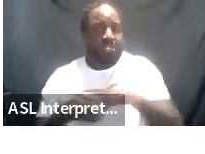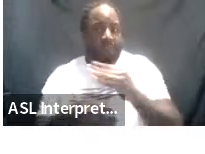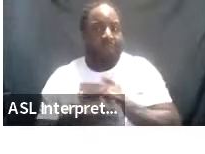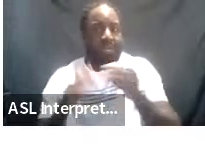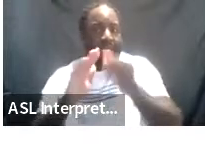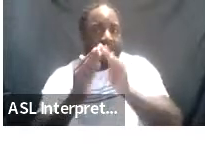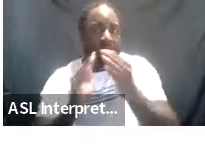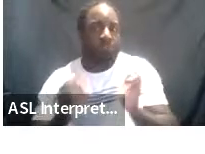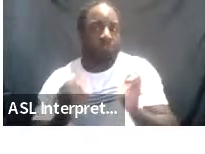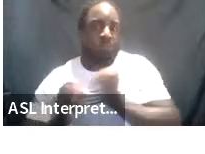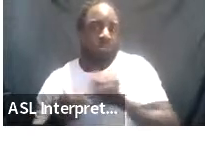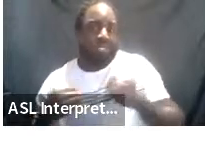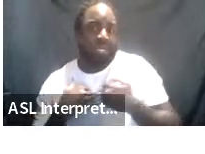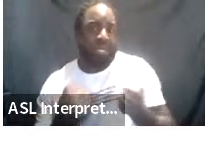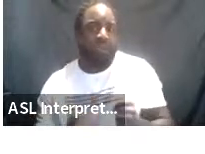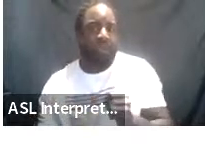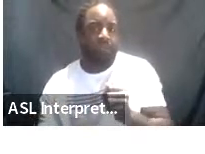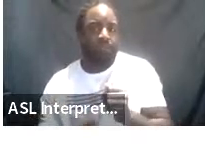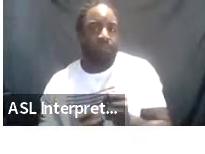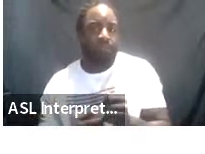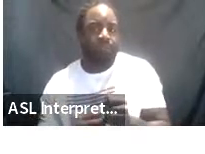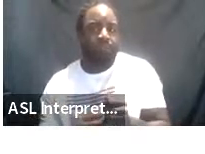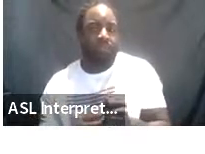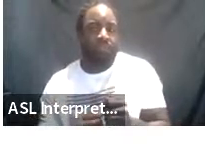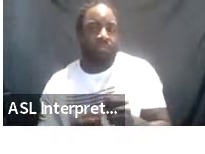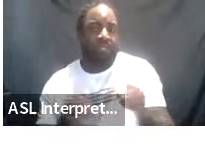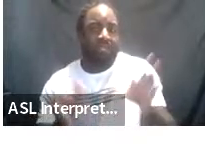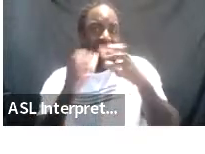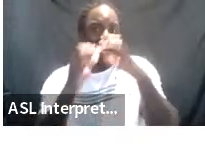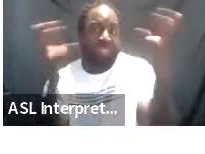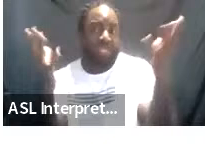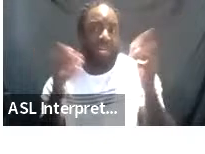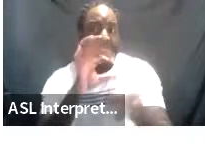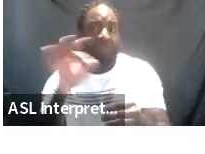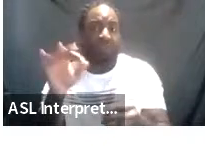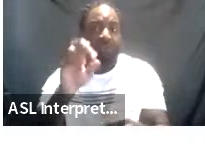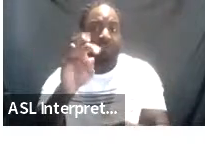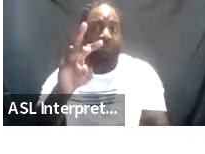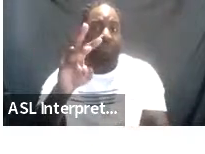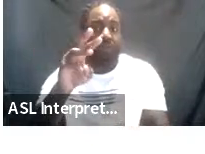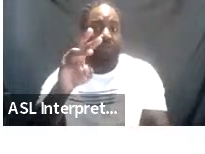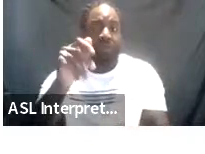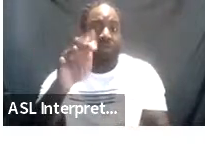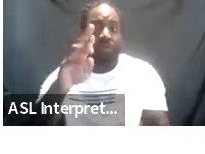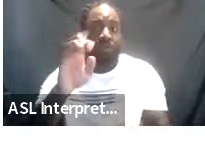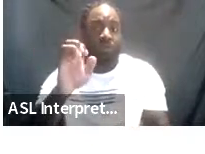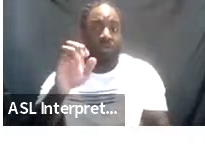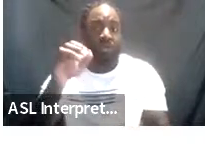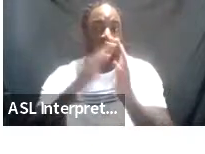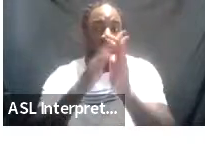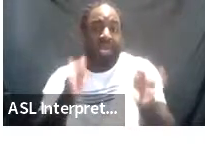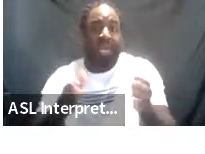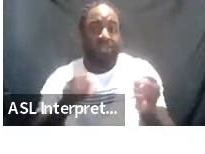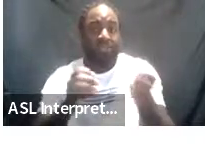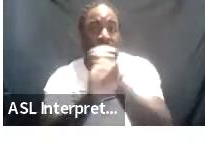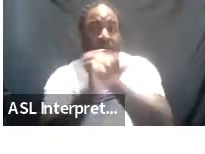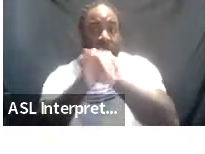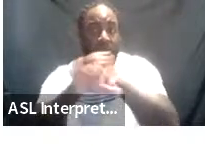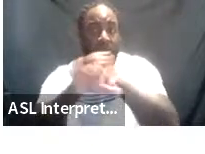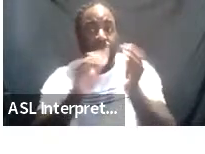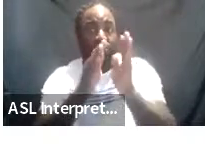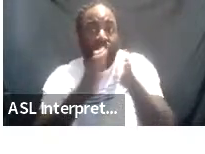have a significant amount of warehouse commercial space. And so my concern is